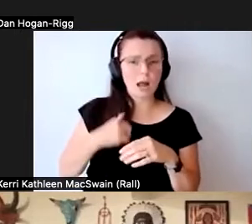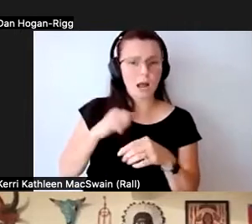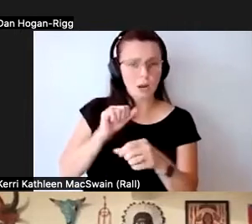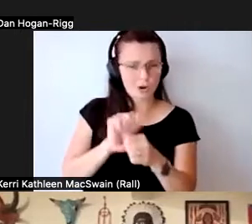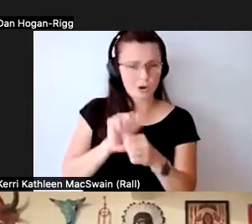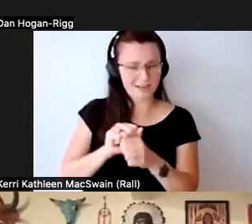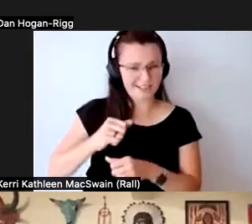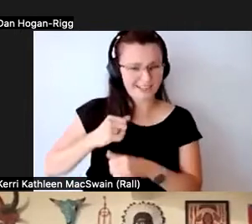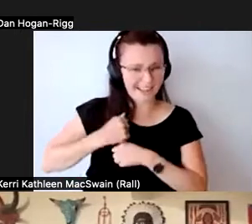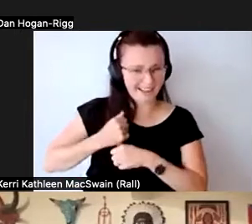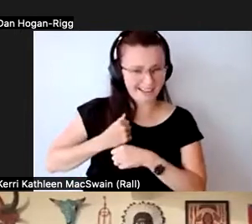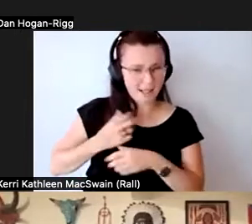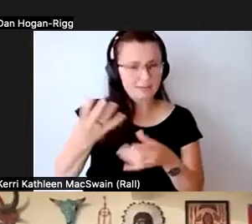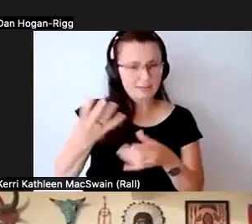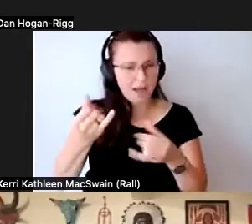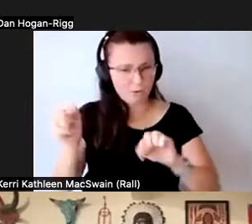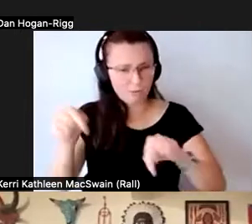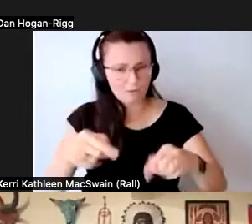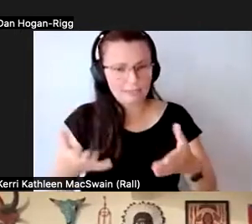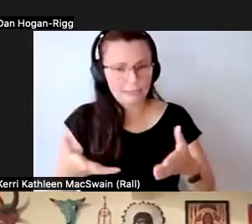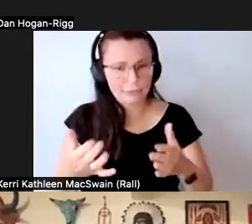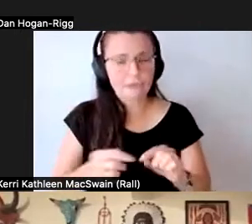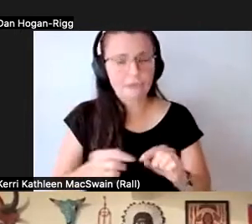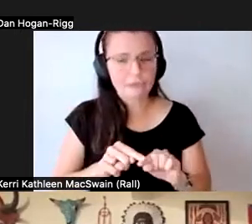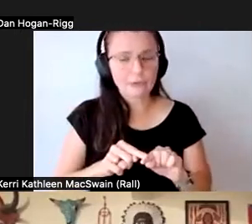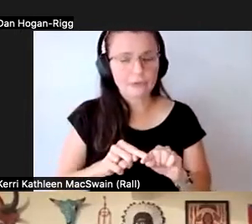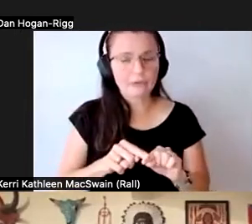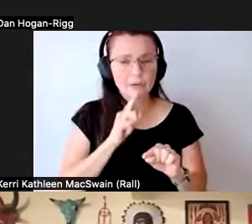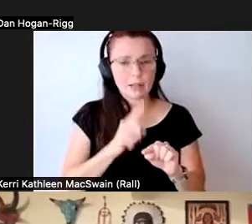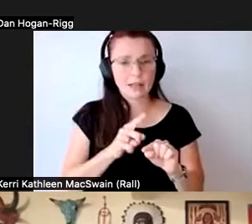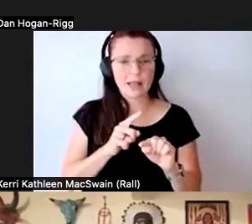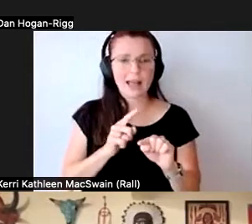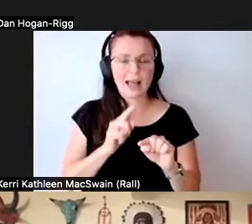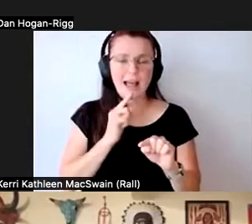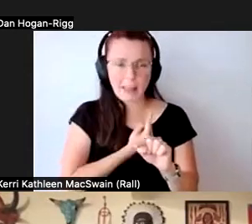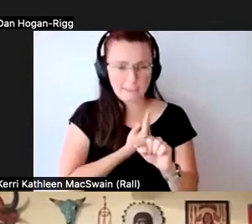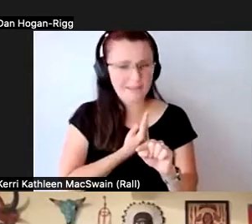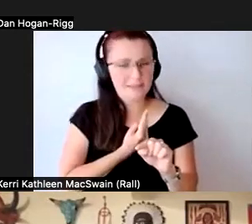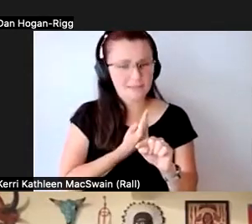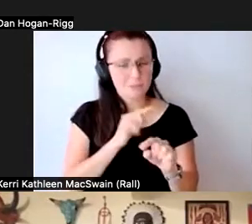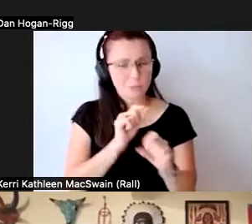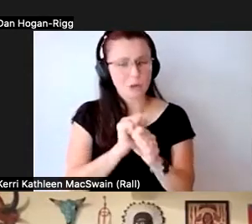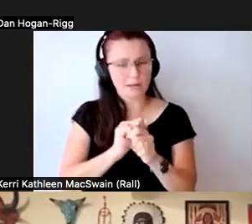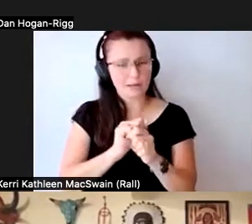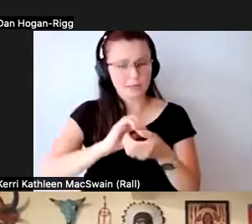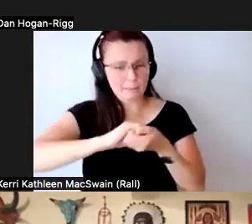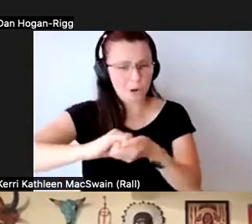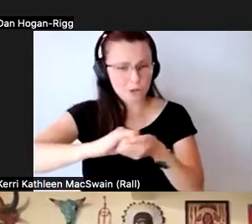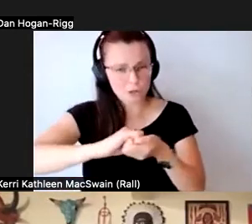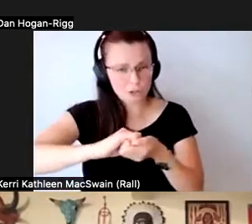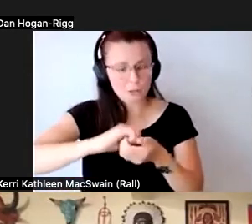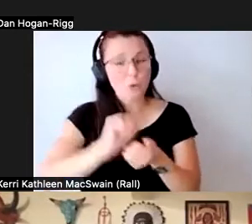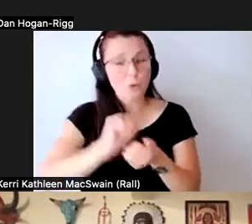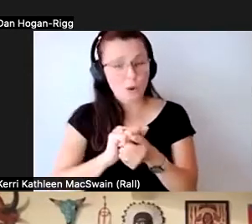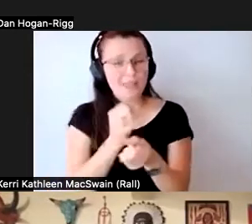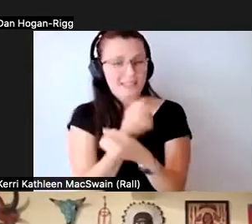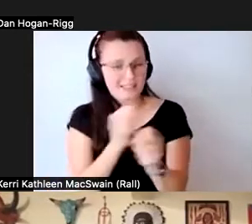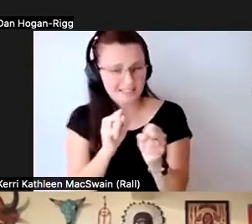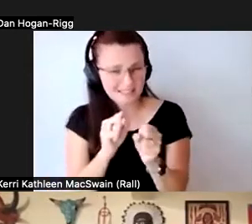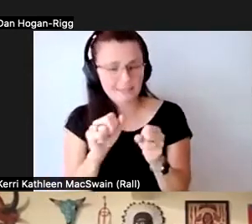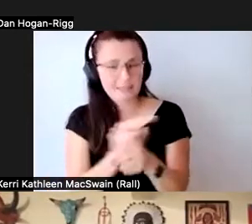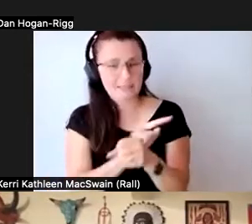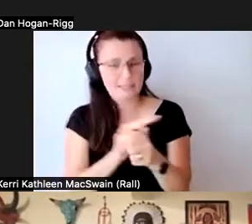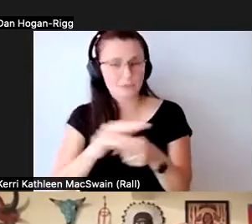being able to work in partnership with safe consumption spaces. connect with my patients there and also